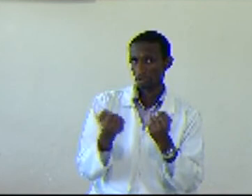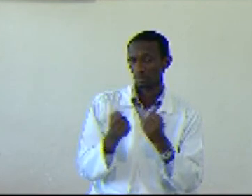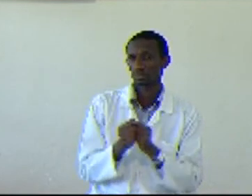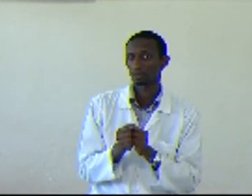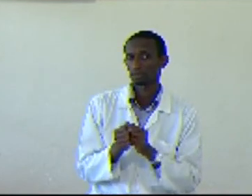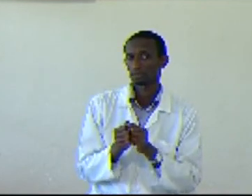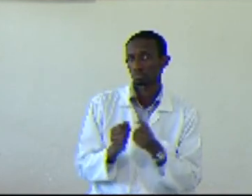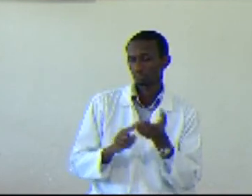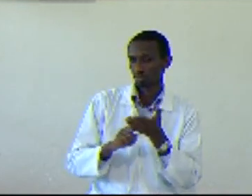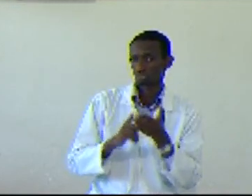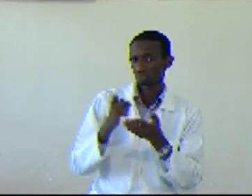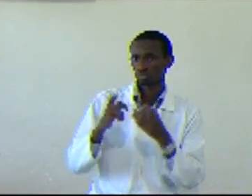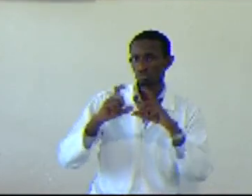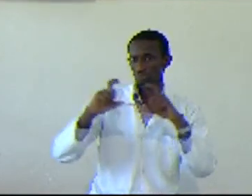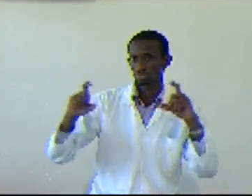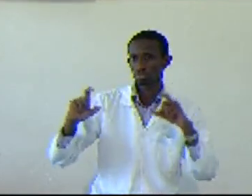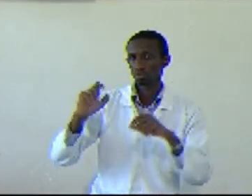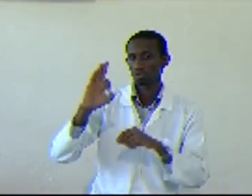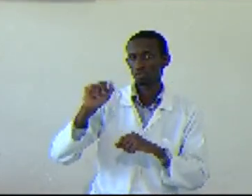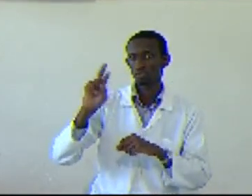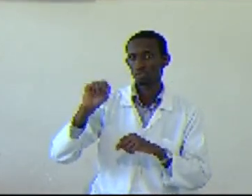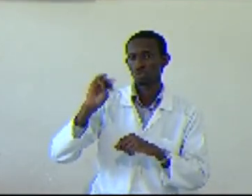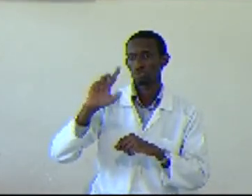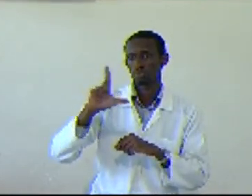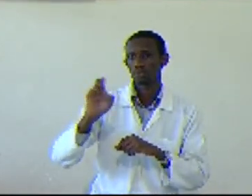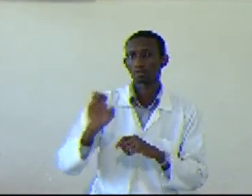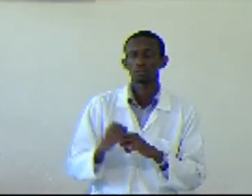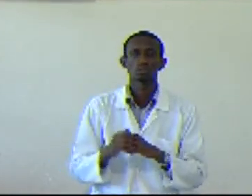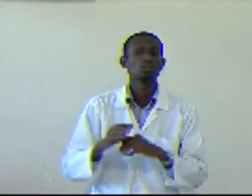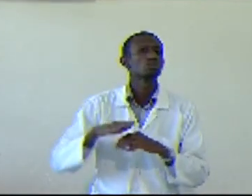this ampere. Good. So then we